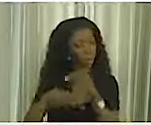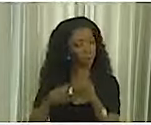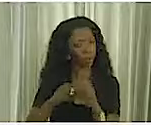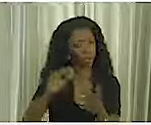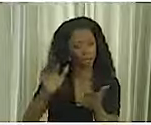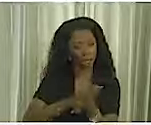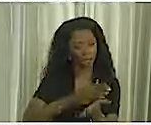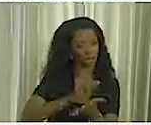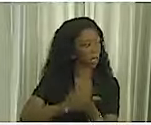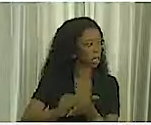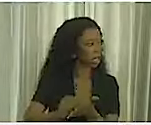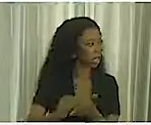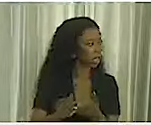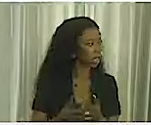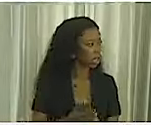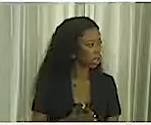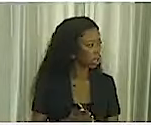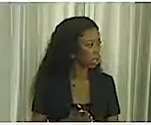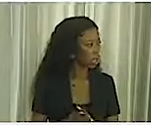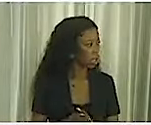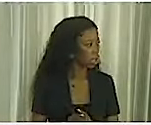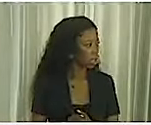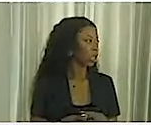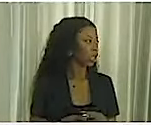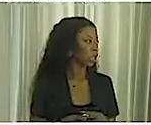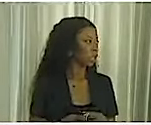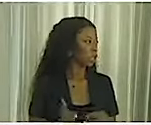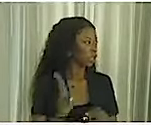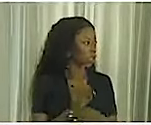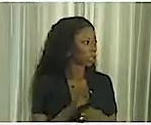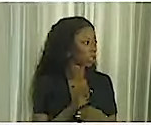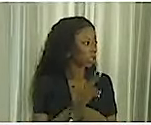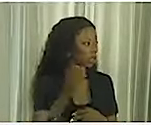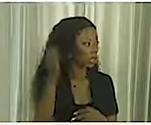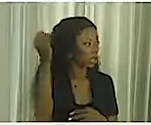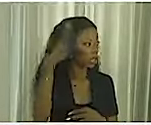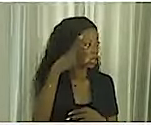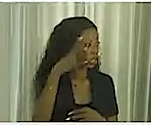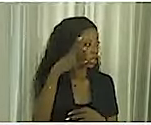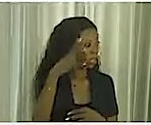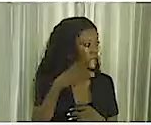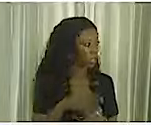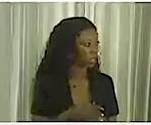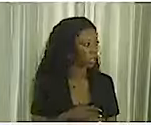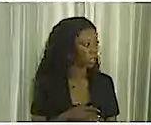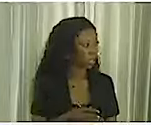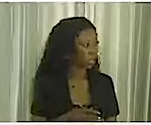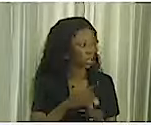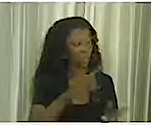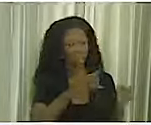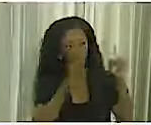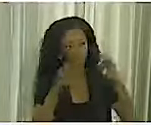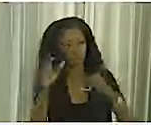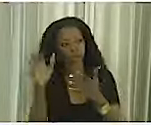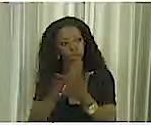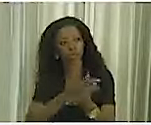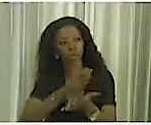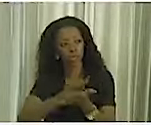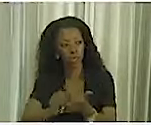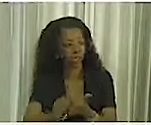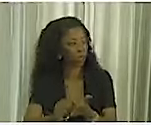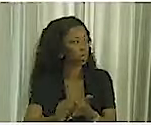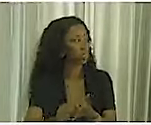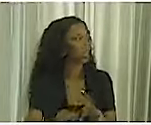If not politician you are doing for, then get generator. They're not the suffer. So you will go Poel, now for the country